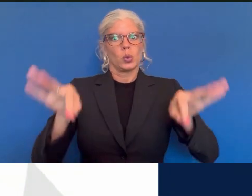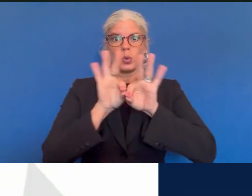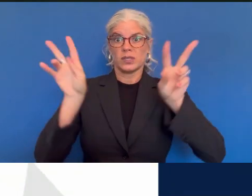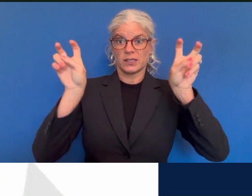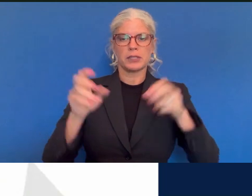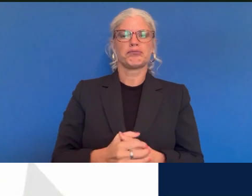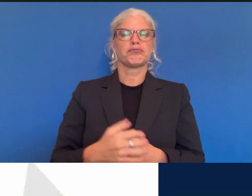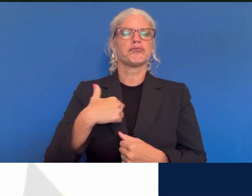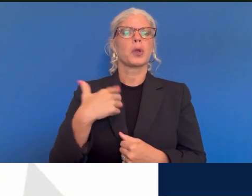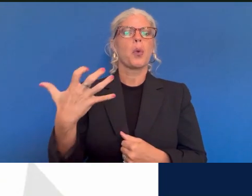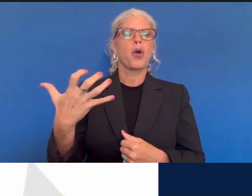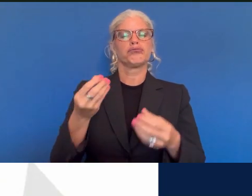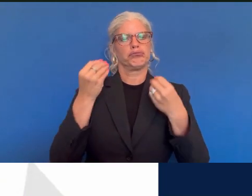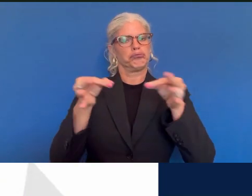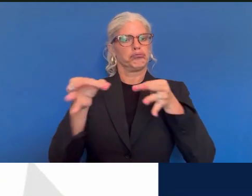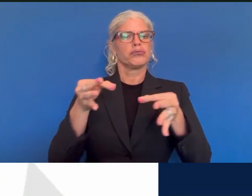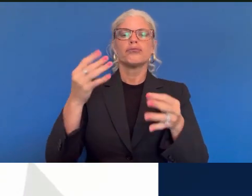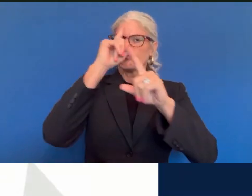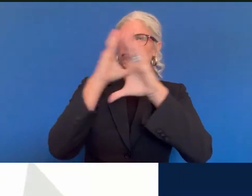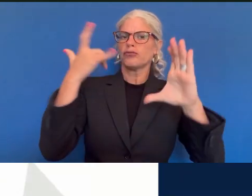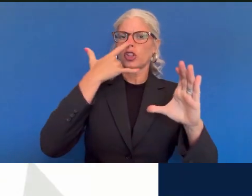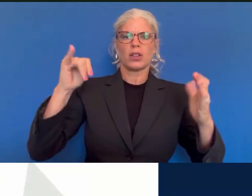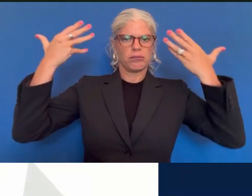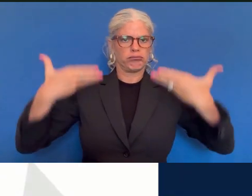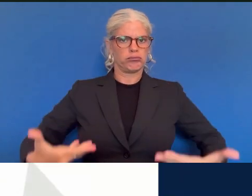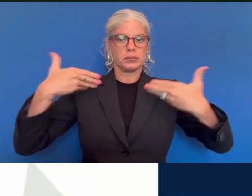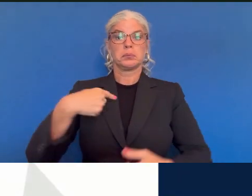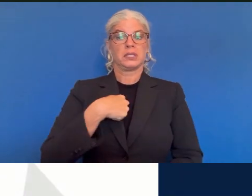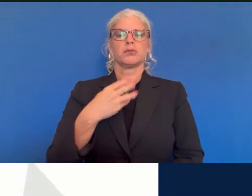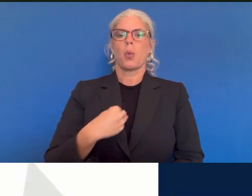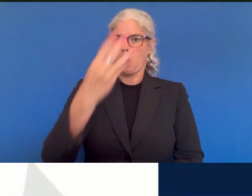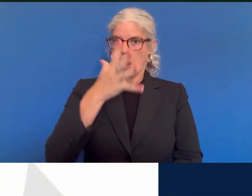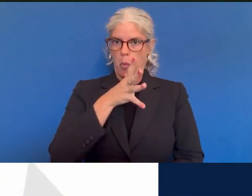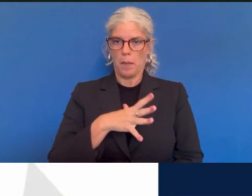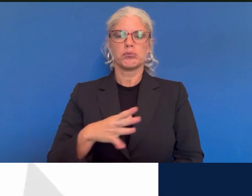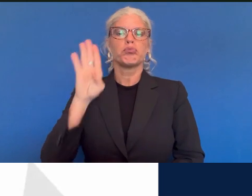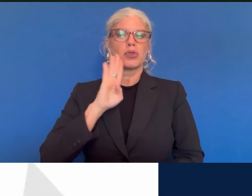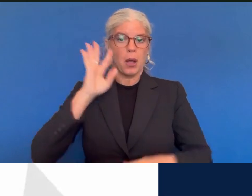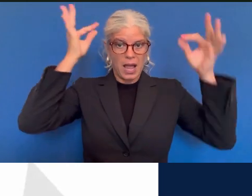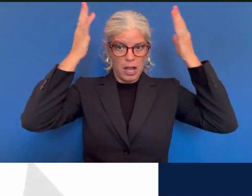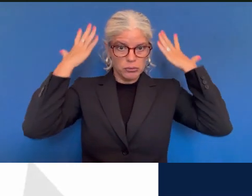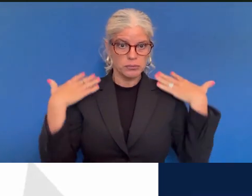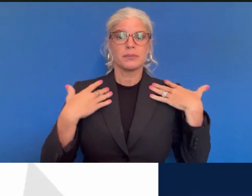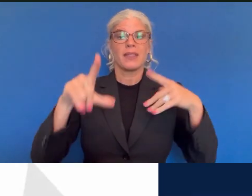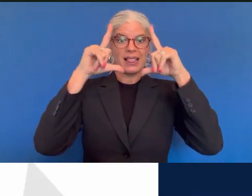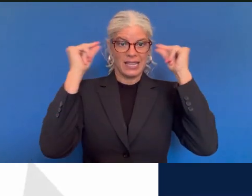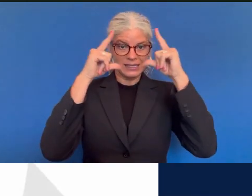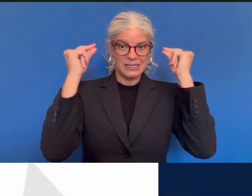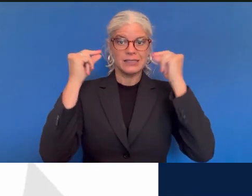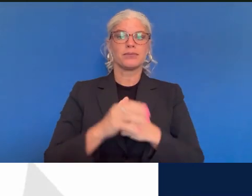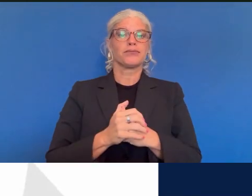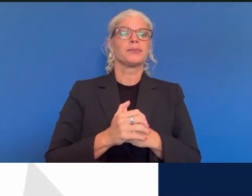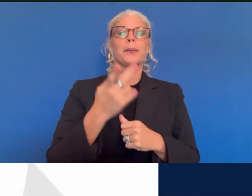hair, glasses, and a pink shirt with a white floral pattern. And behind me is a mostly navy background with a little bit